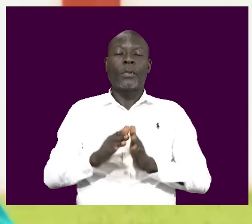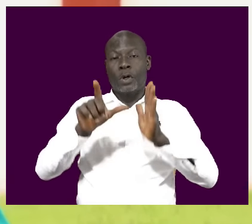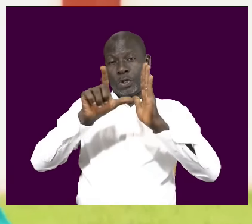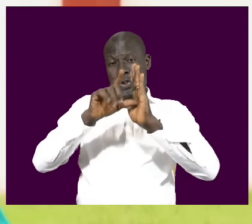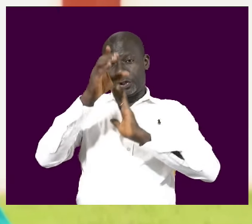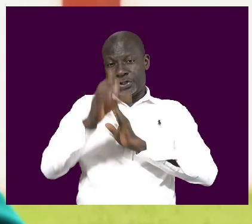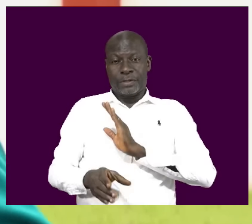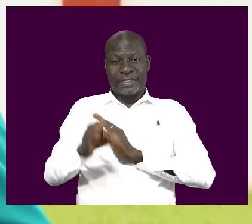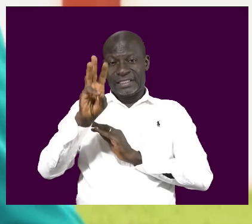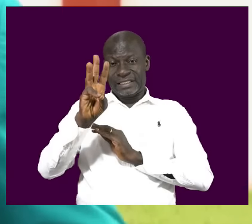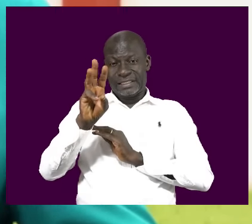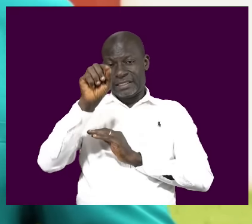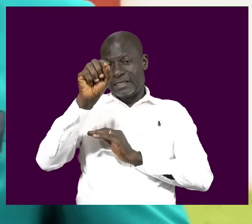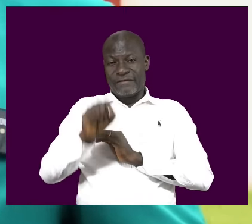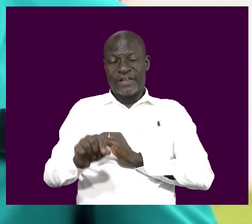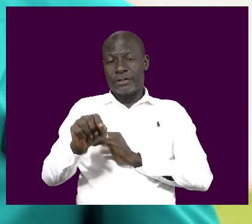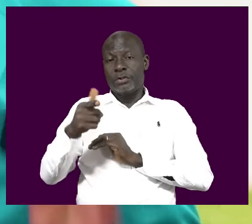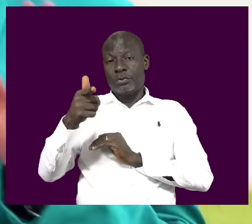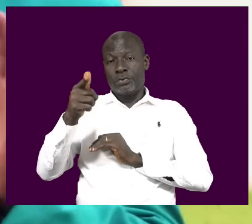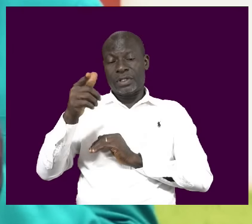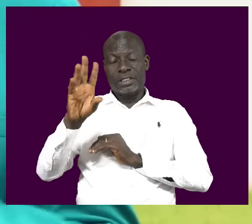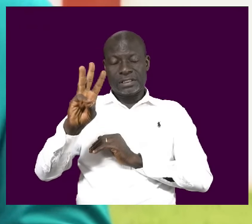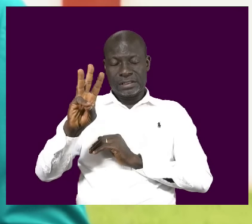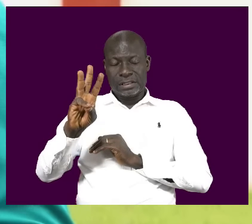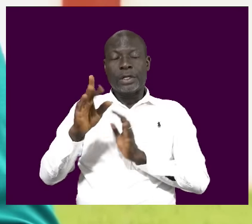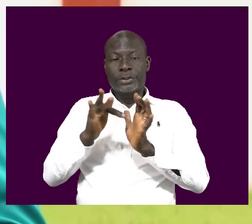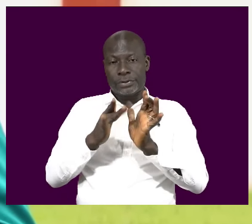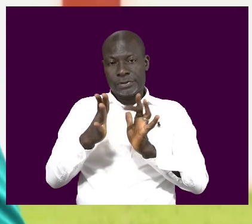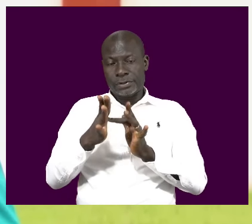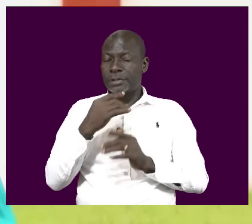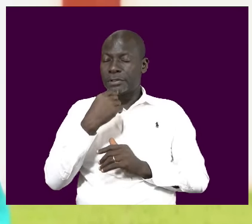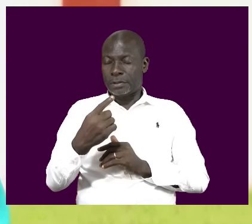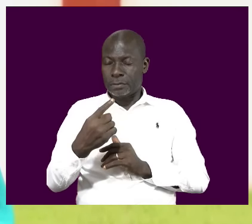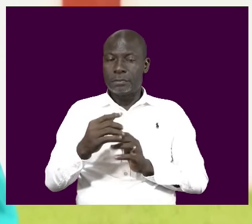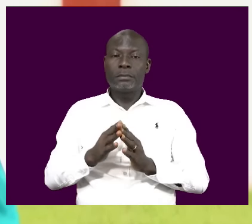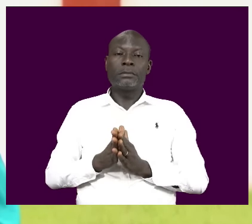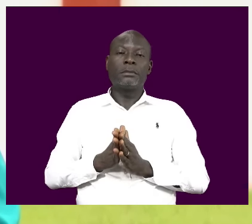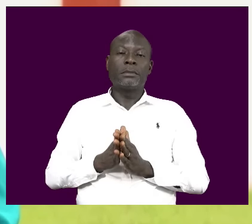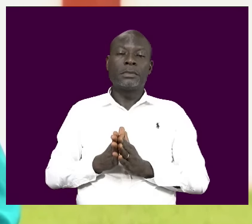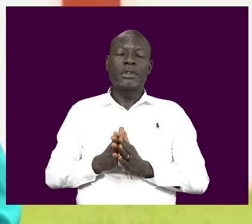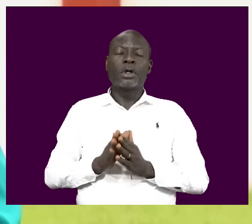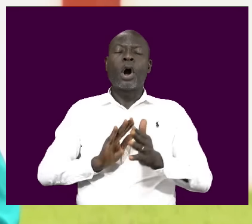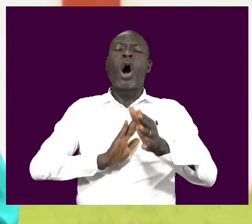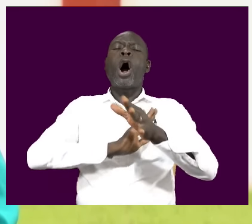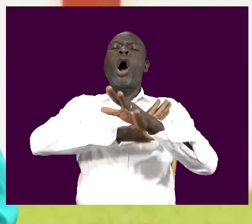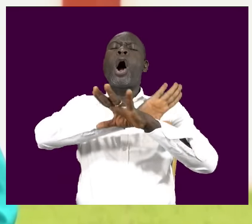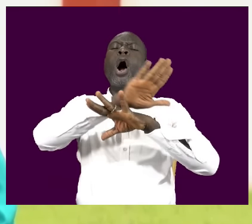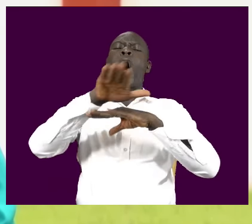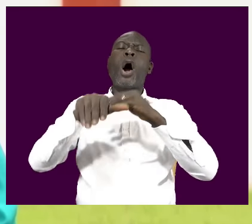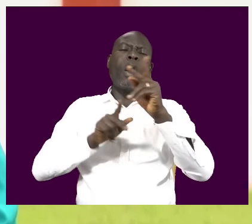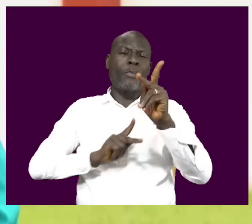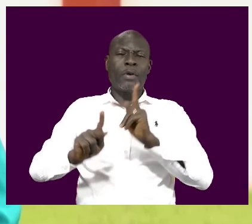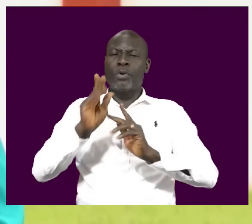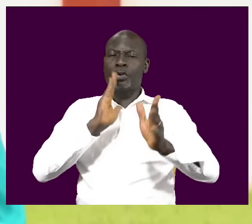6 and verse 26. And radi Yesu Christo se enipa nyina ka mo ho